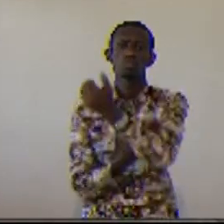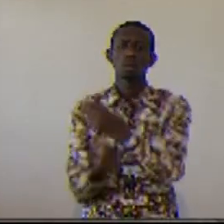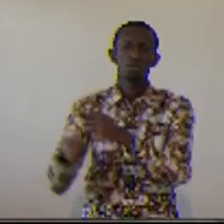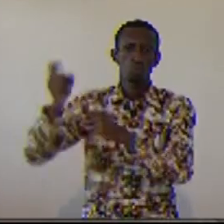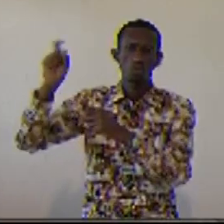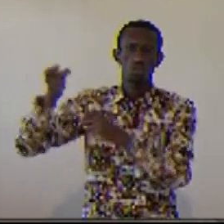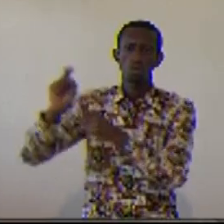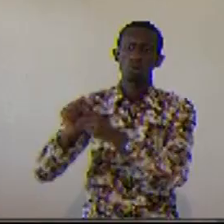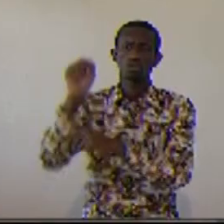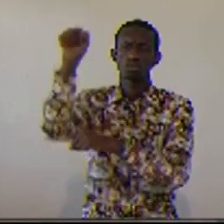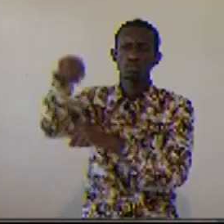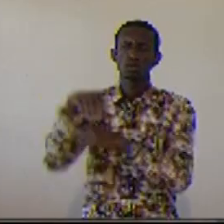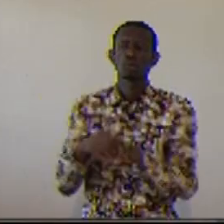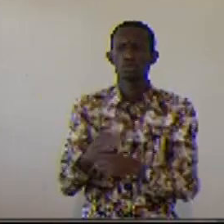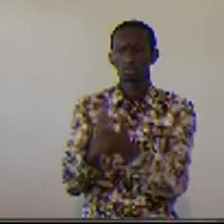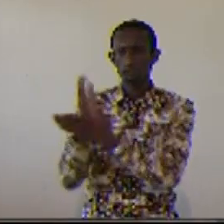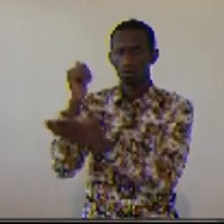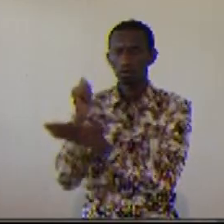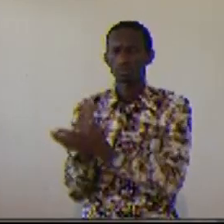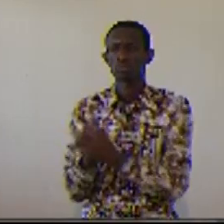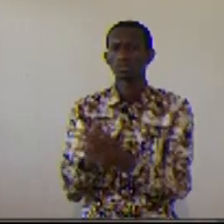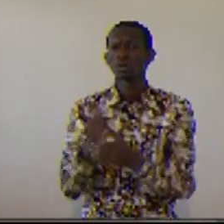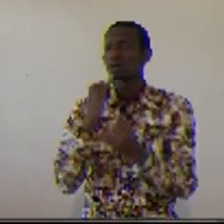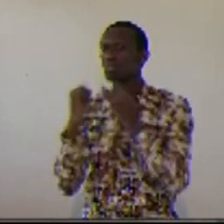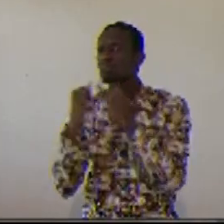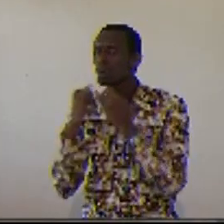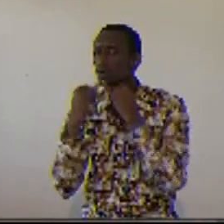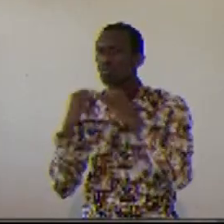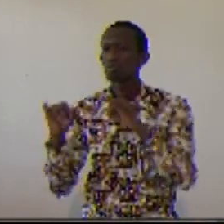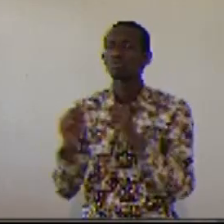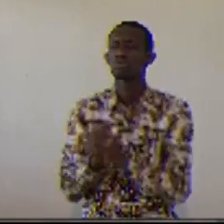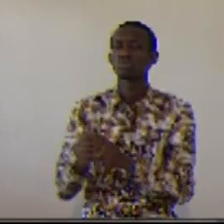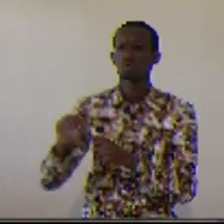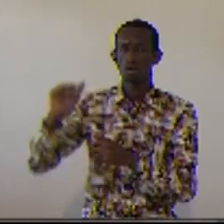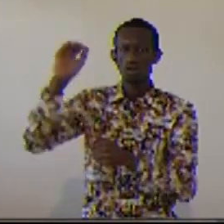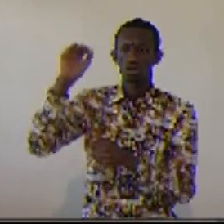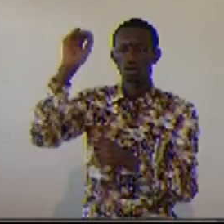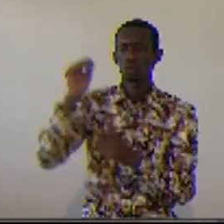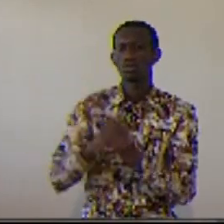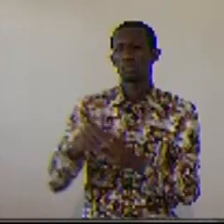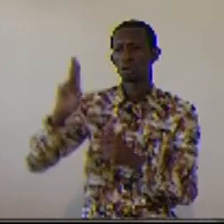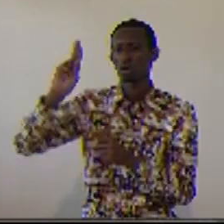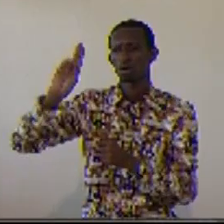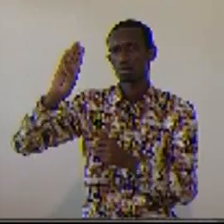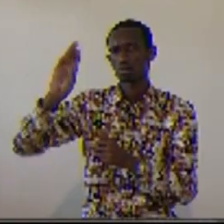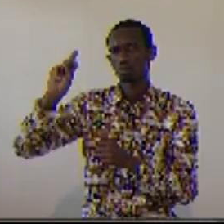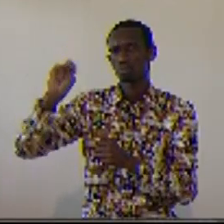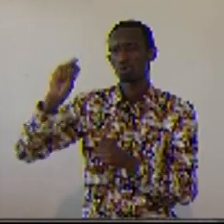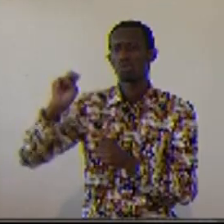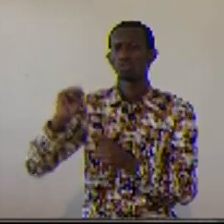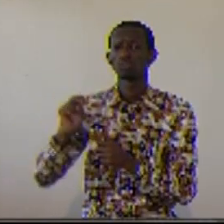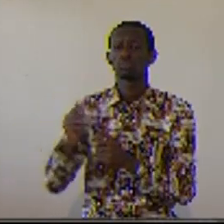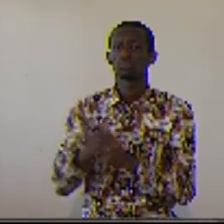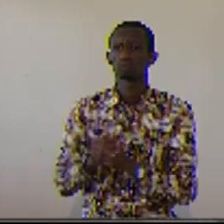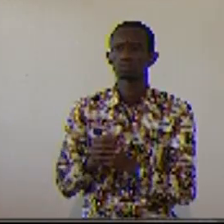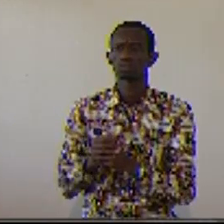because of the formation of the pi bond. And two, the positive charge that will be formed on this carbon